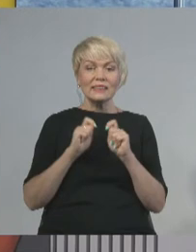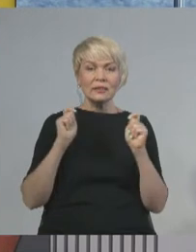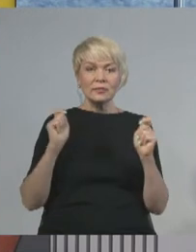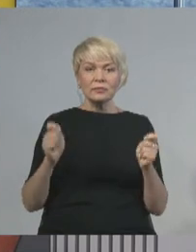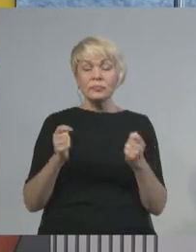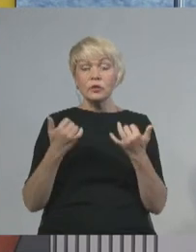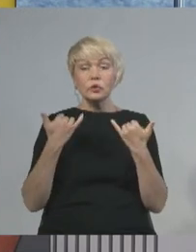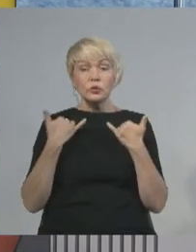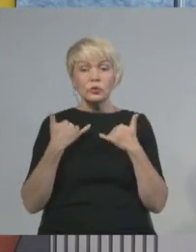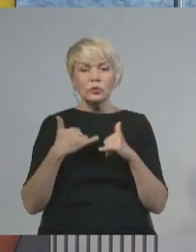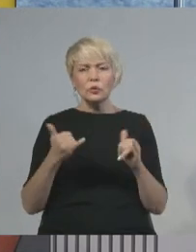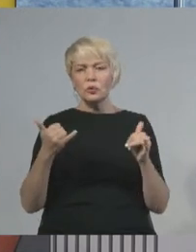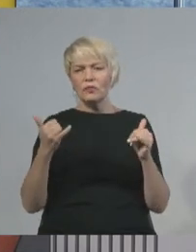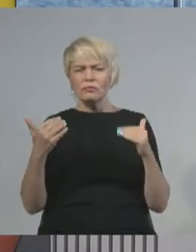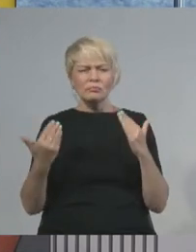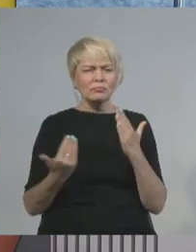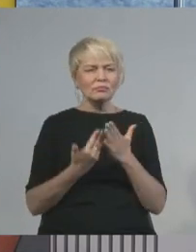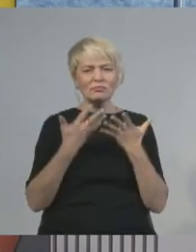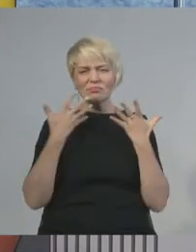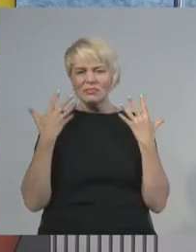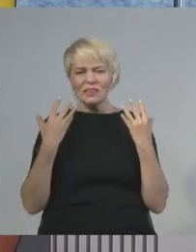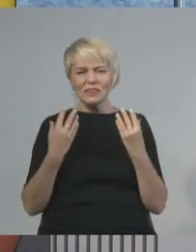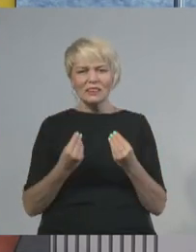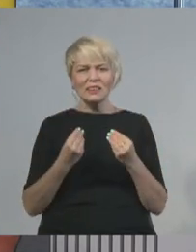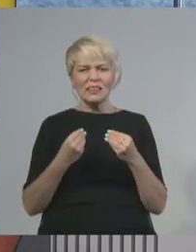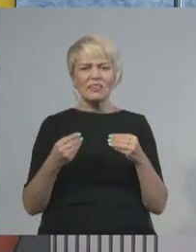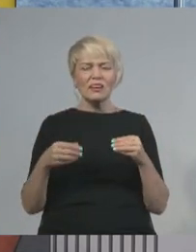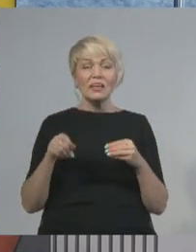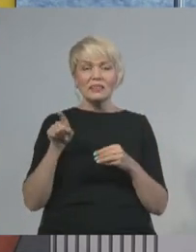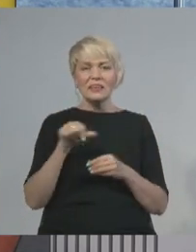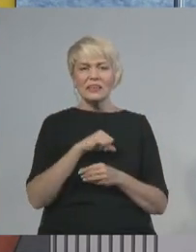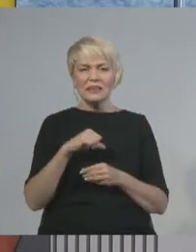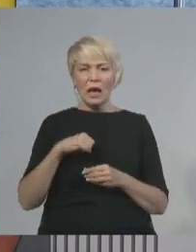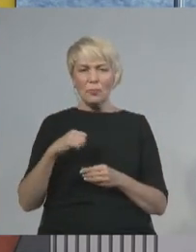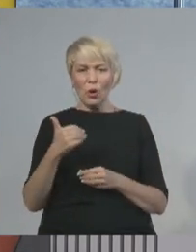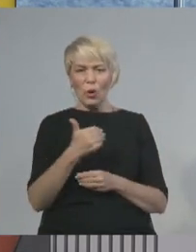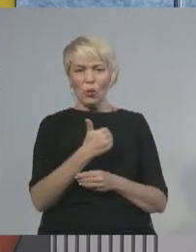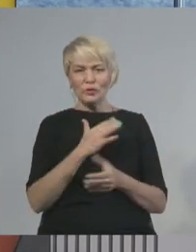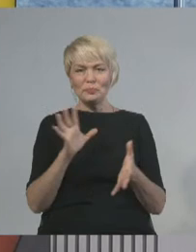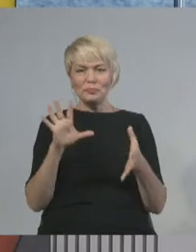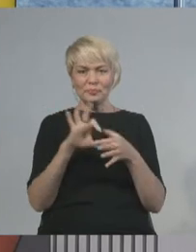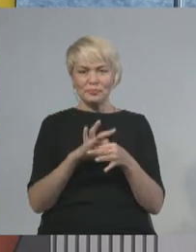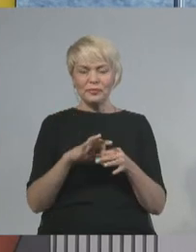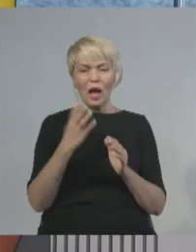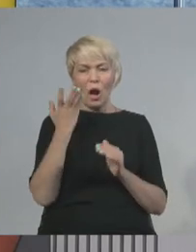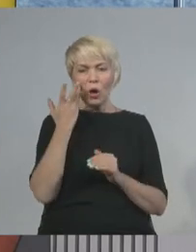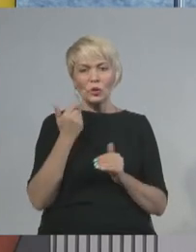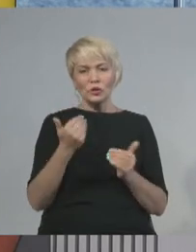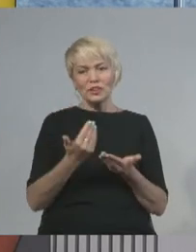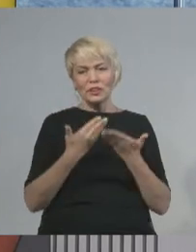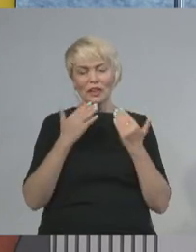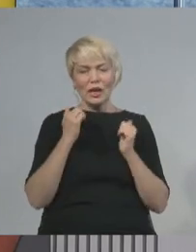uh the reason there will be a media indian boss who would that would like to do the same